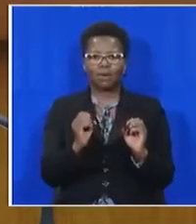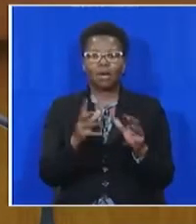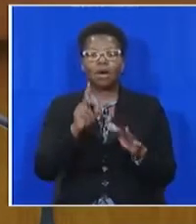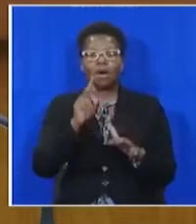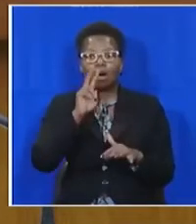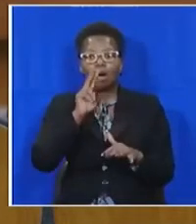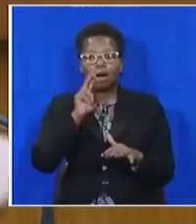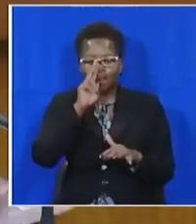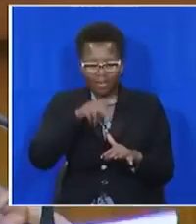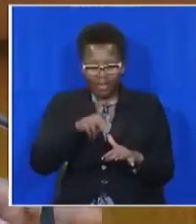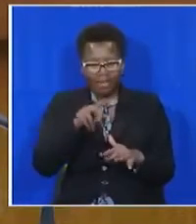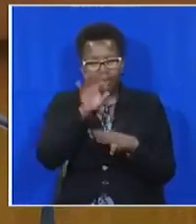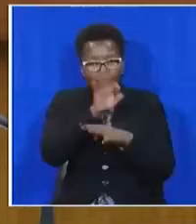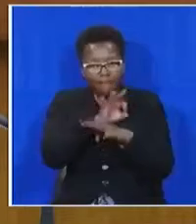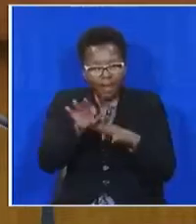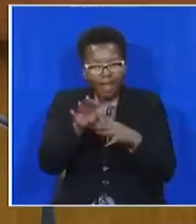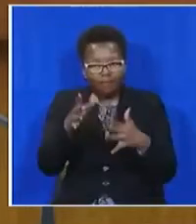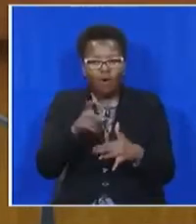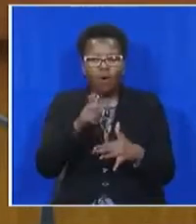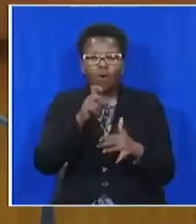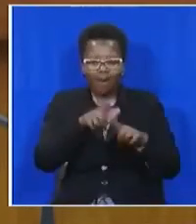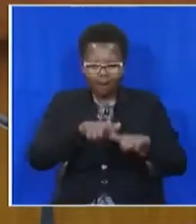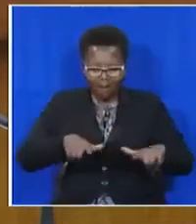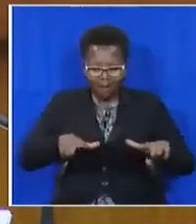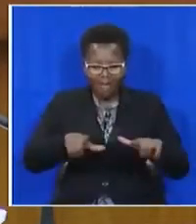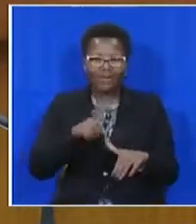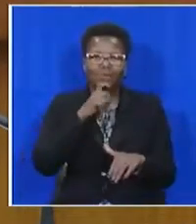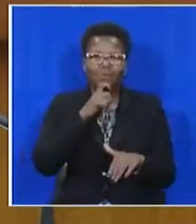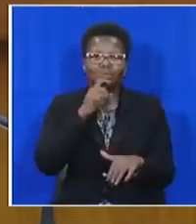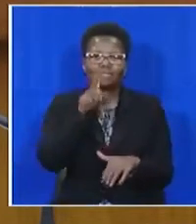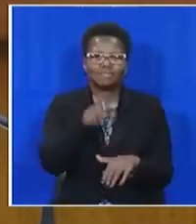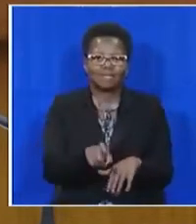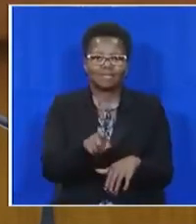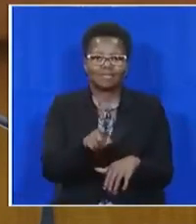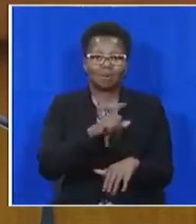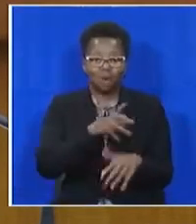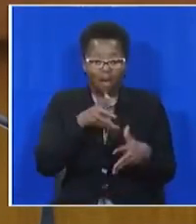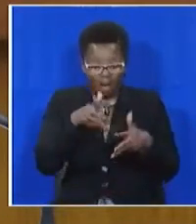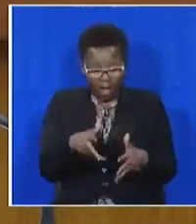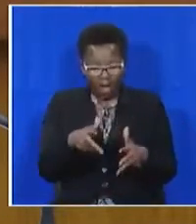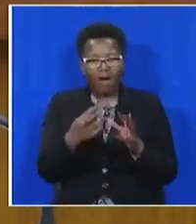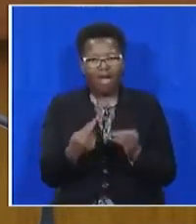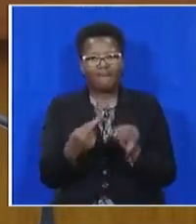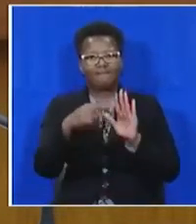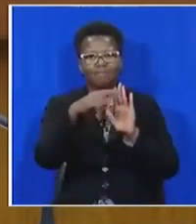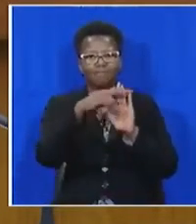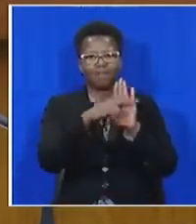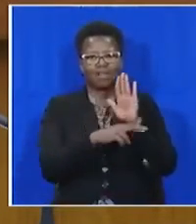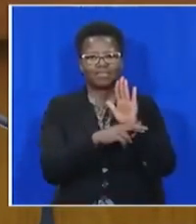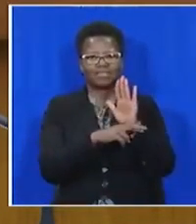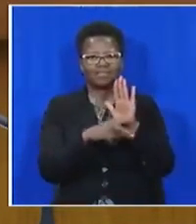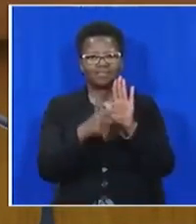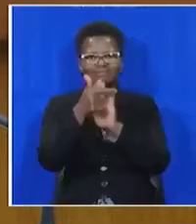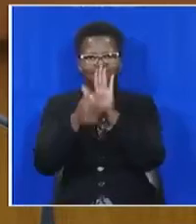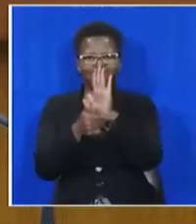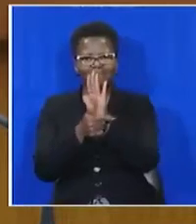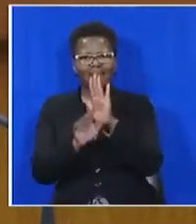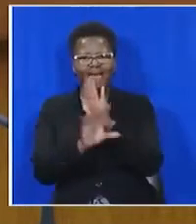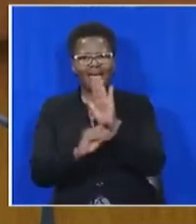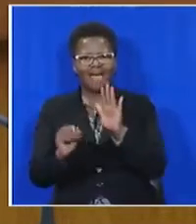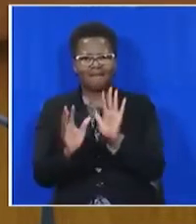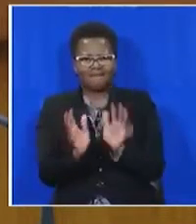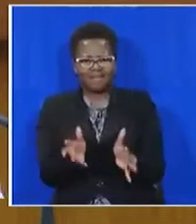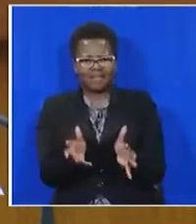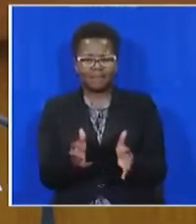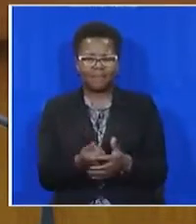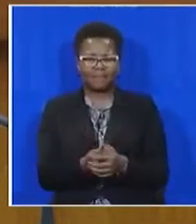be planned for, as there is now piece of statute and its regulations in place. Now,